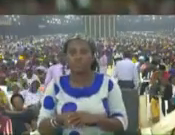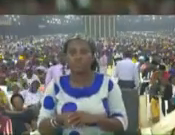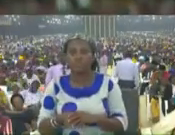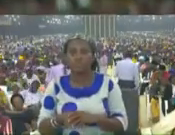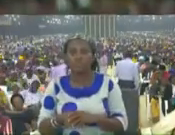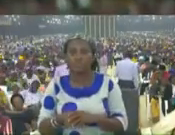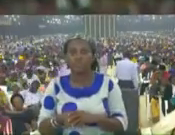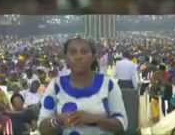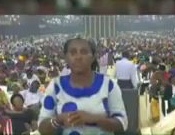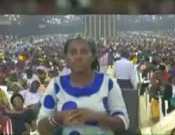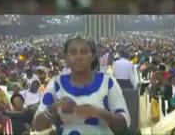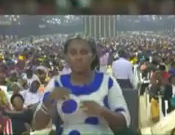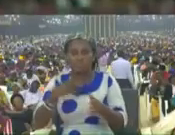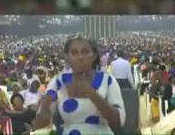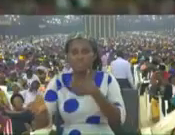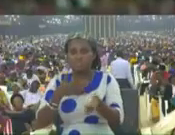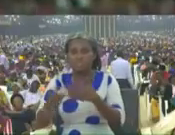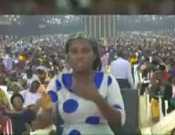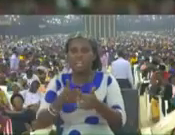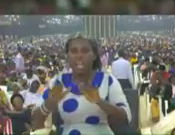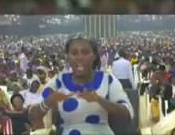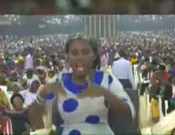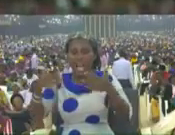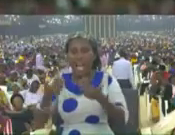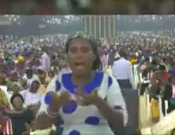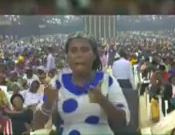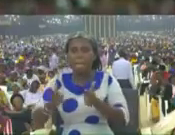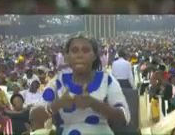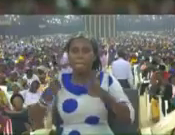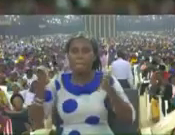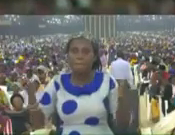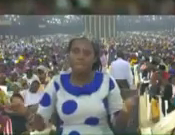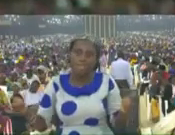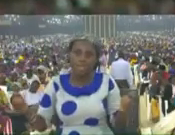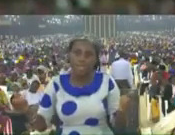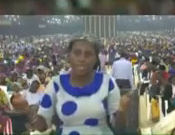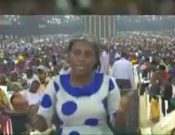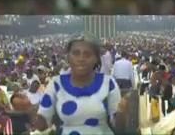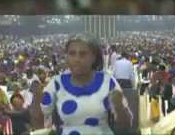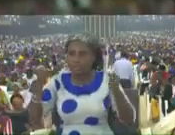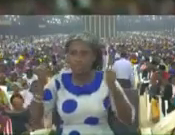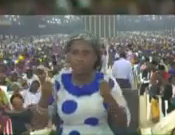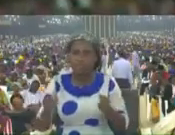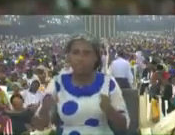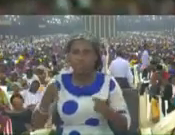It doesn't matter how big you are. It doesn't matter how important you